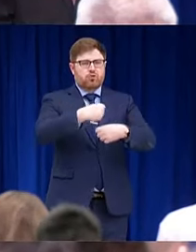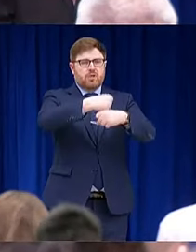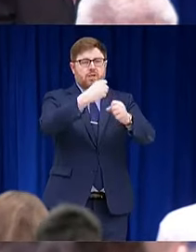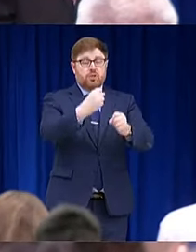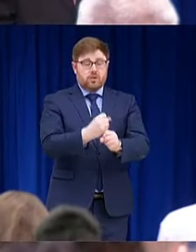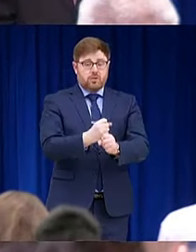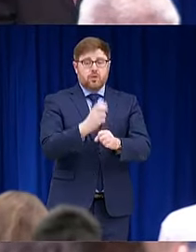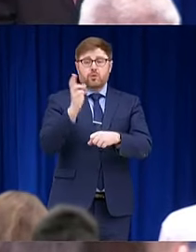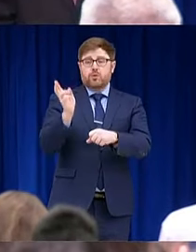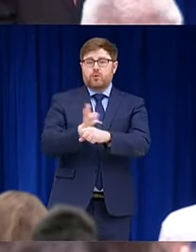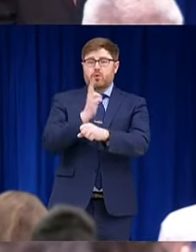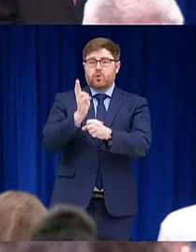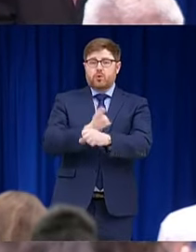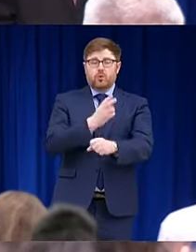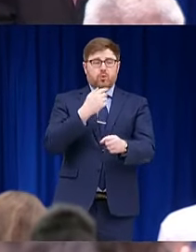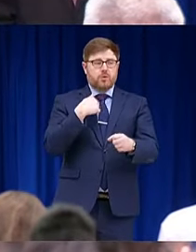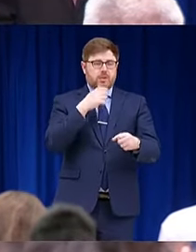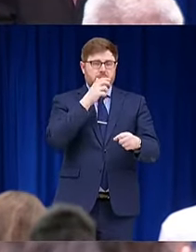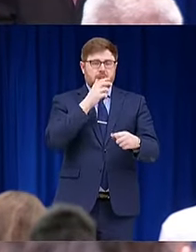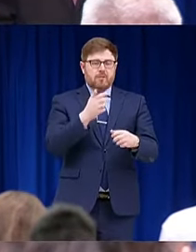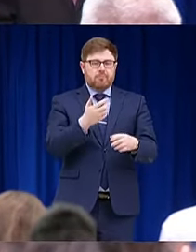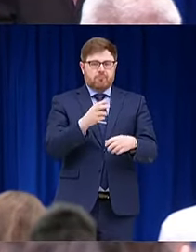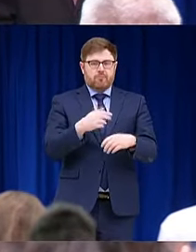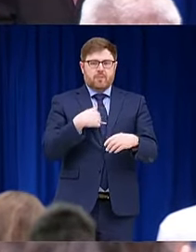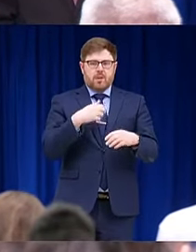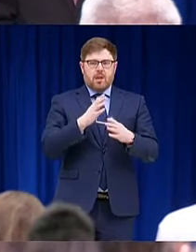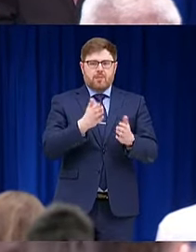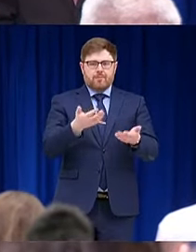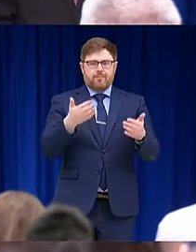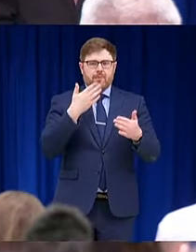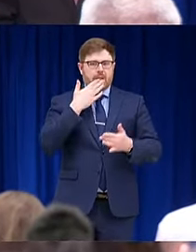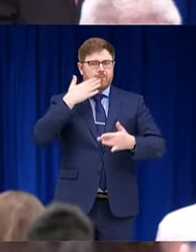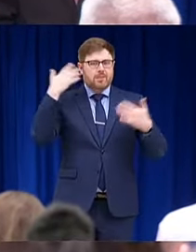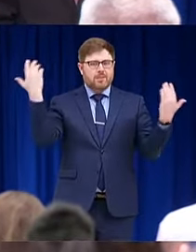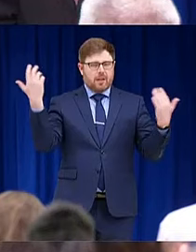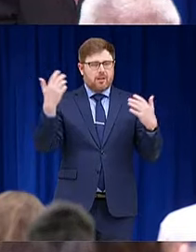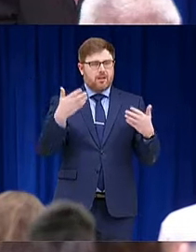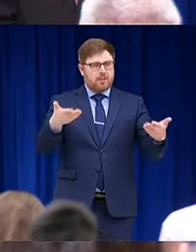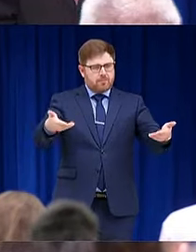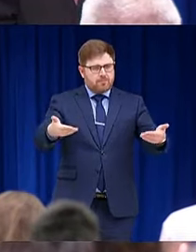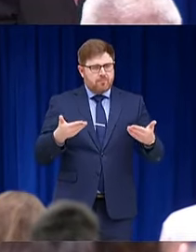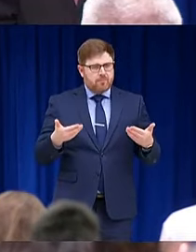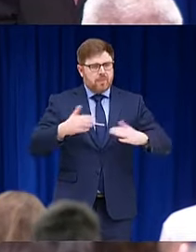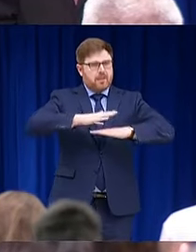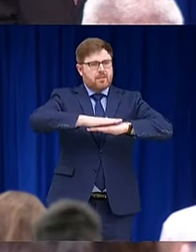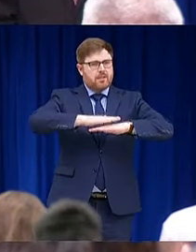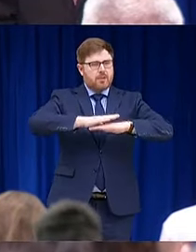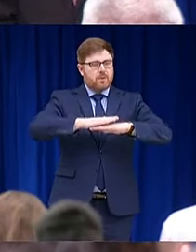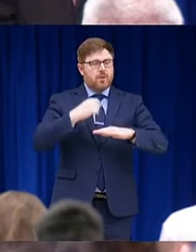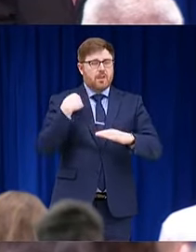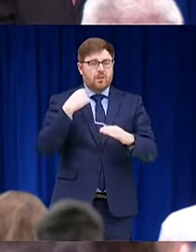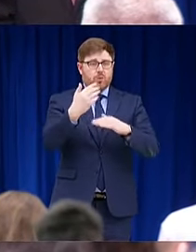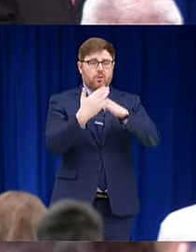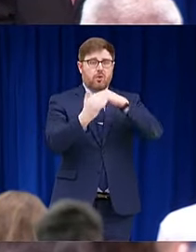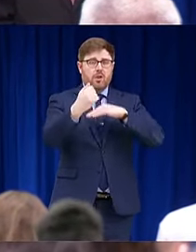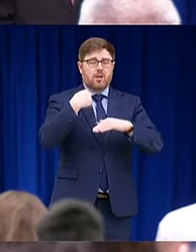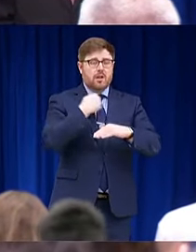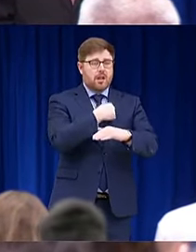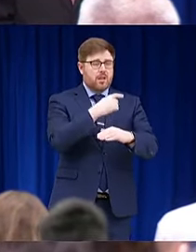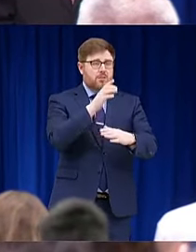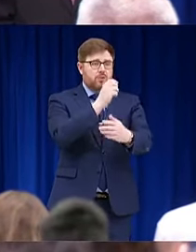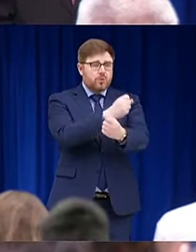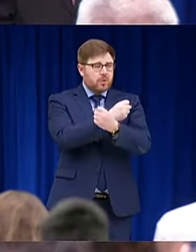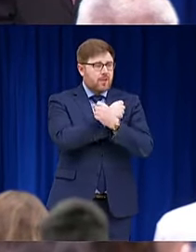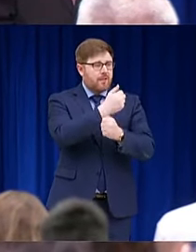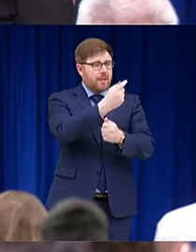of hospitality at the table to teach us the richness of your love and to call us to welcome your beloved children no matter